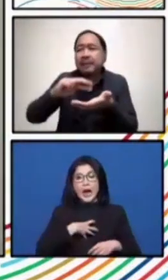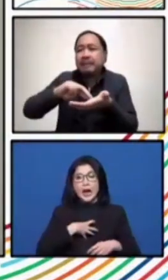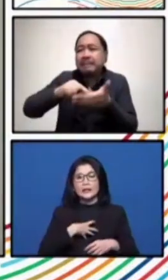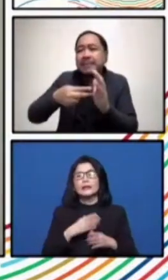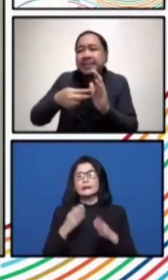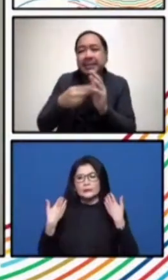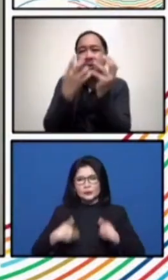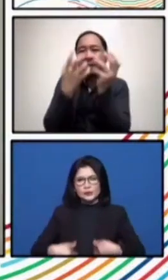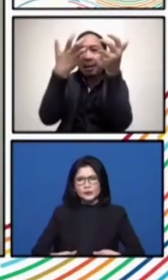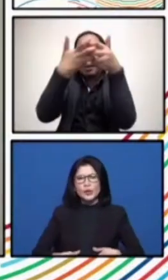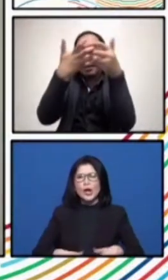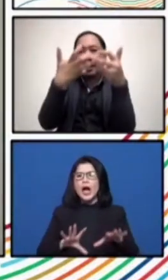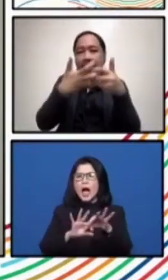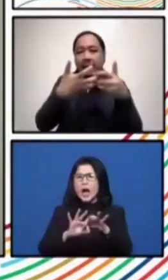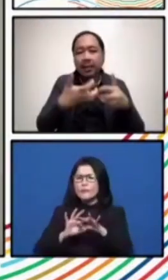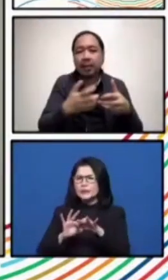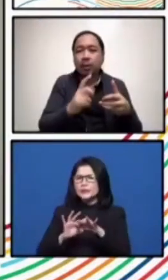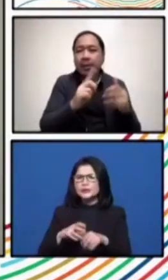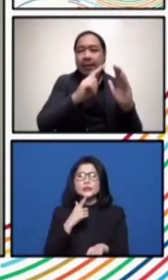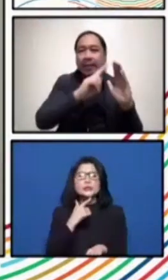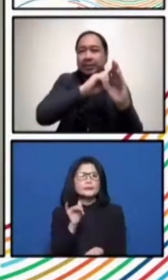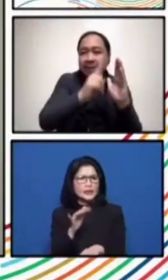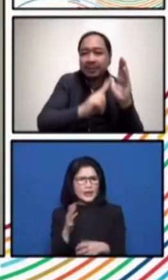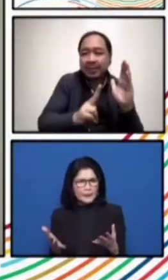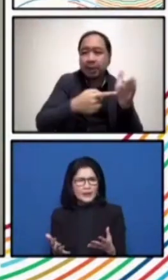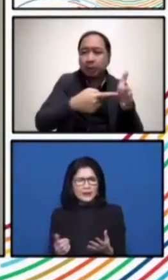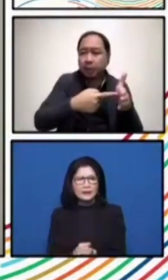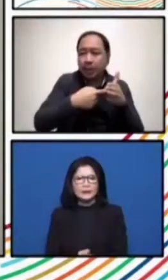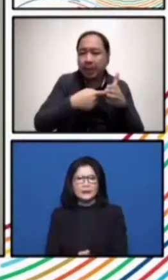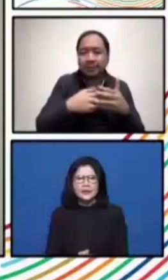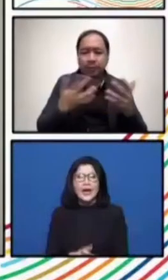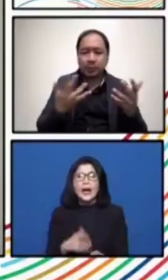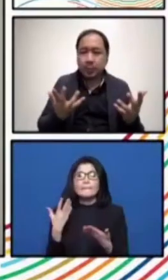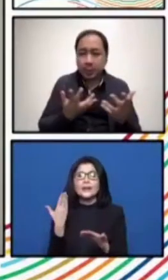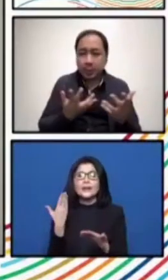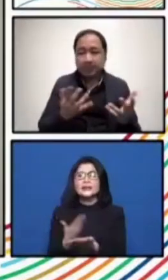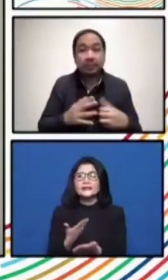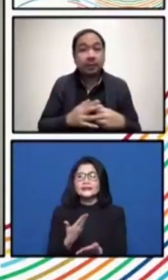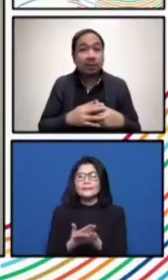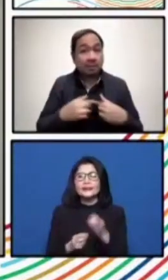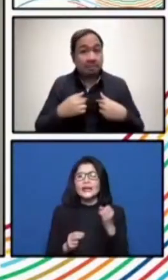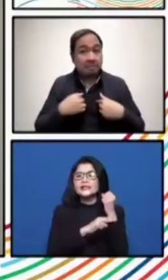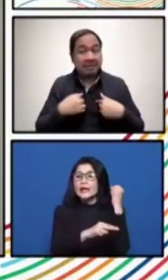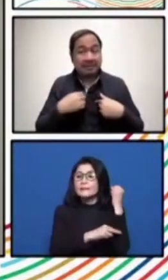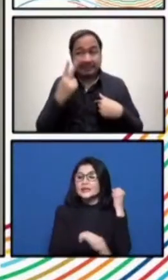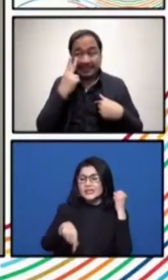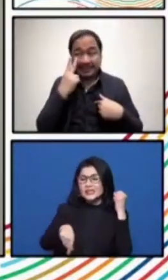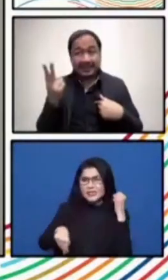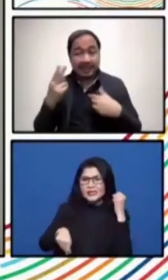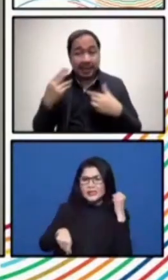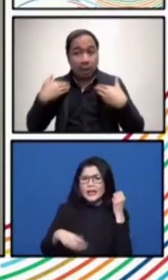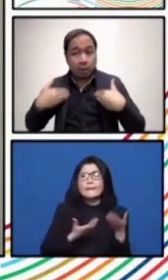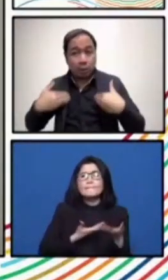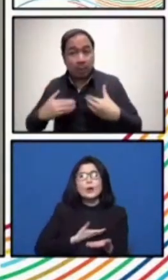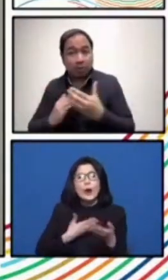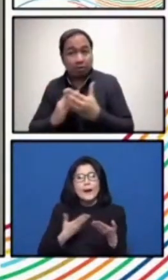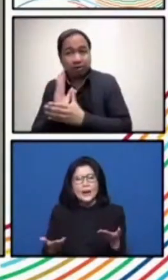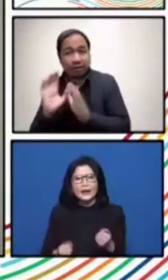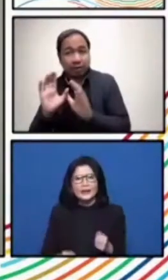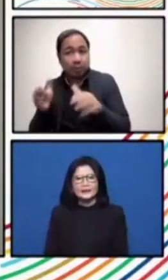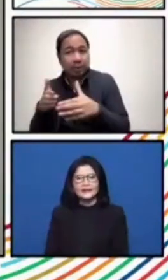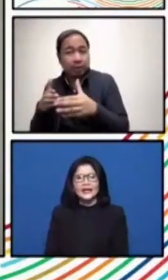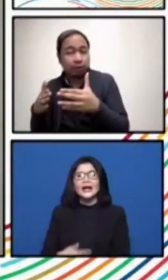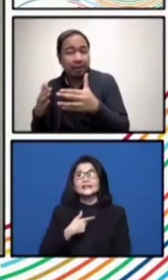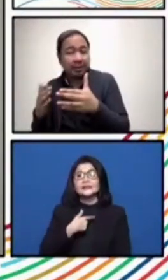what the cipd really requires so I can't share a direct line from a Human Rights Commission intervention